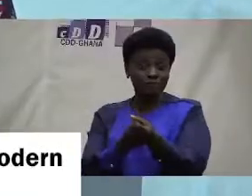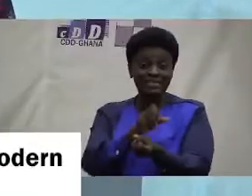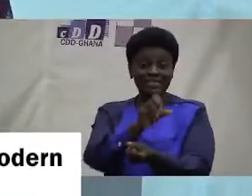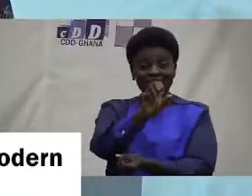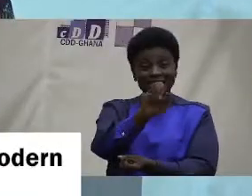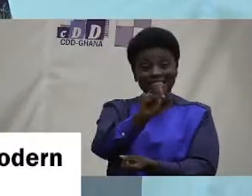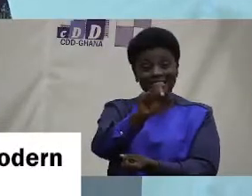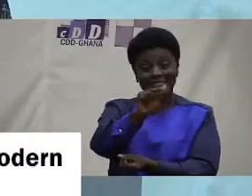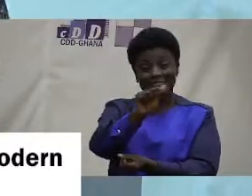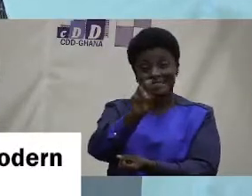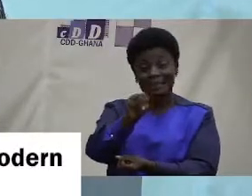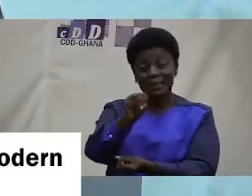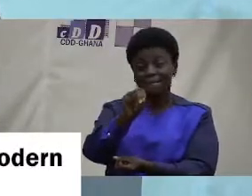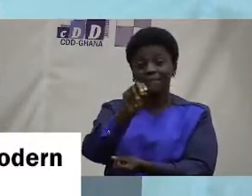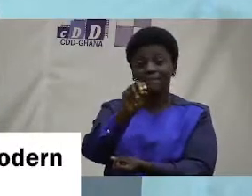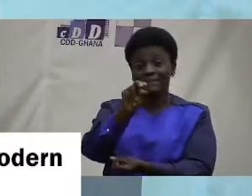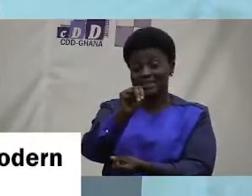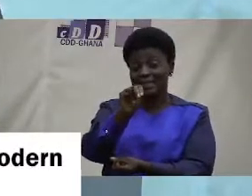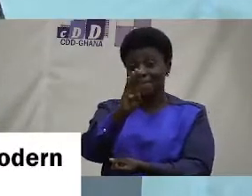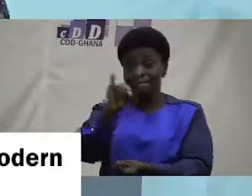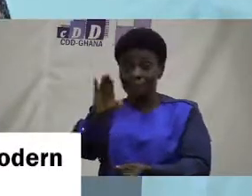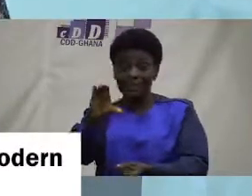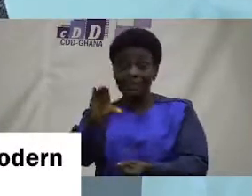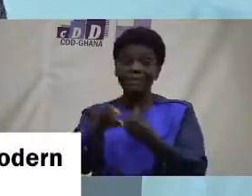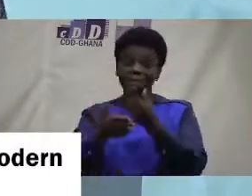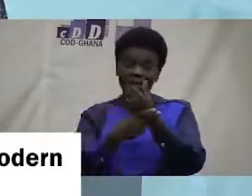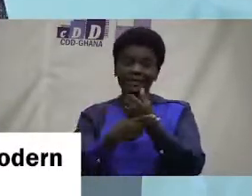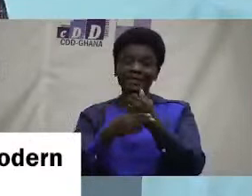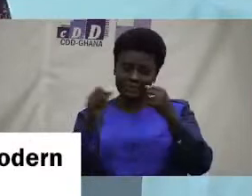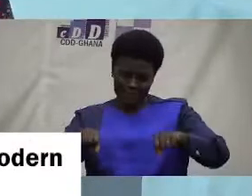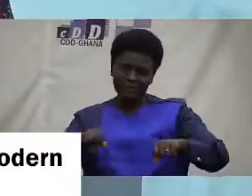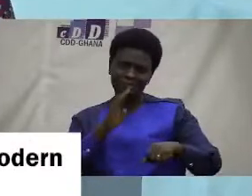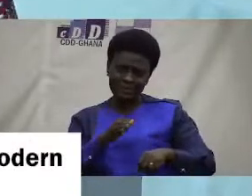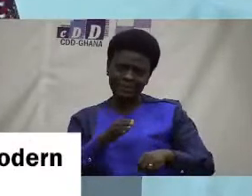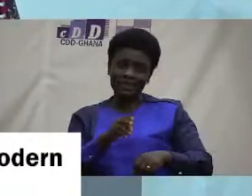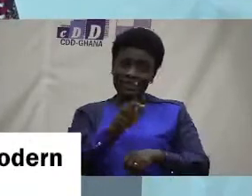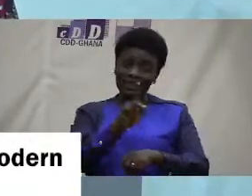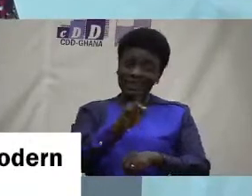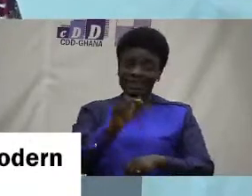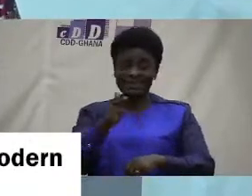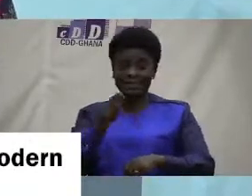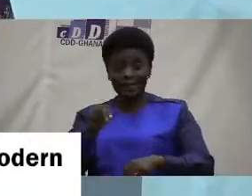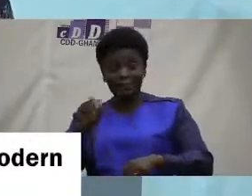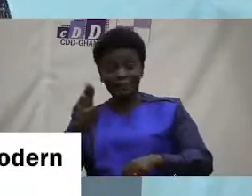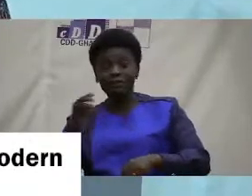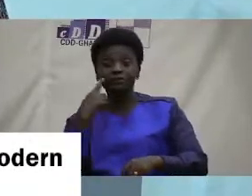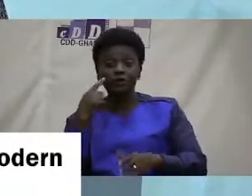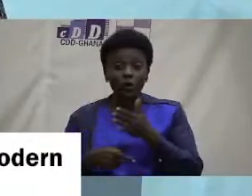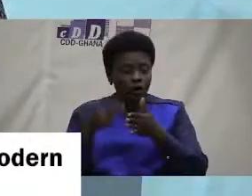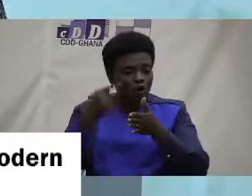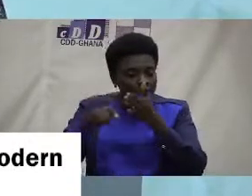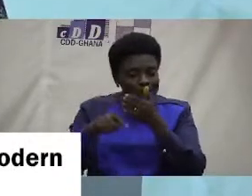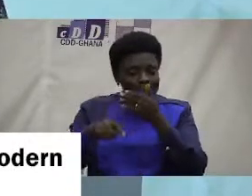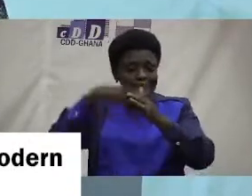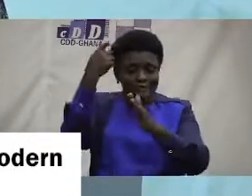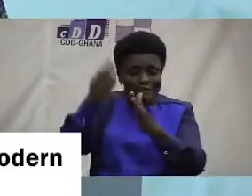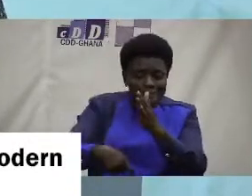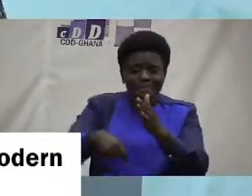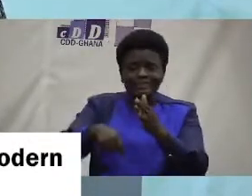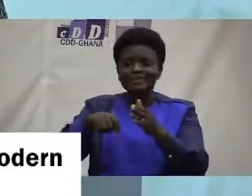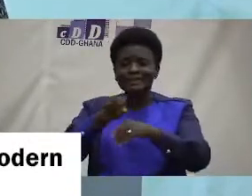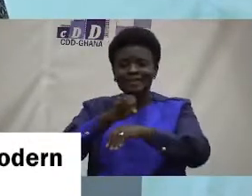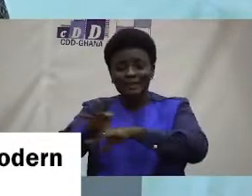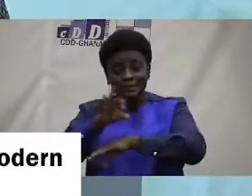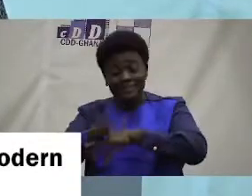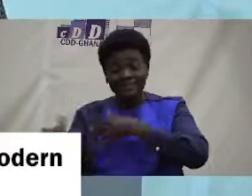Stanbic Bank. It can be, they say. We have KPMG for your auditing, taxing, advisory